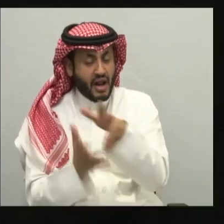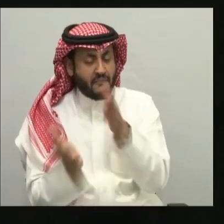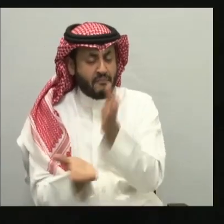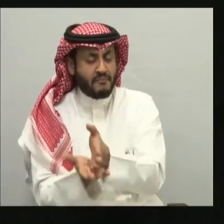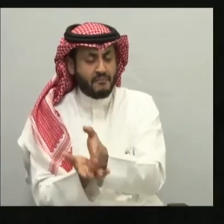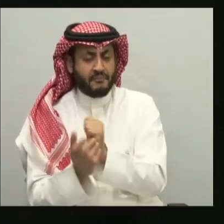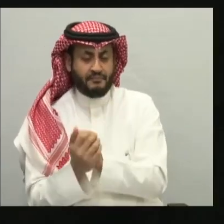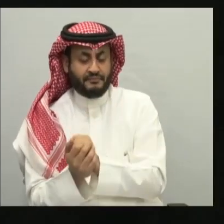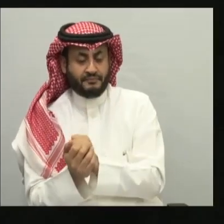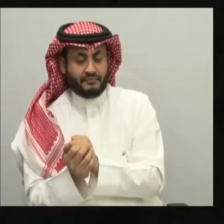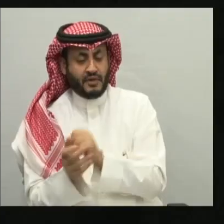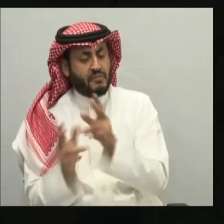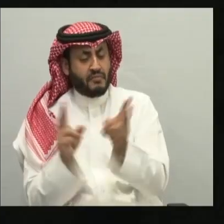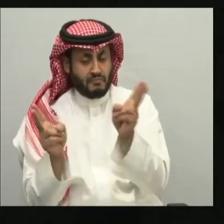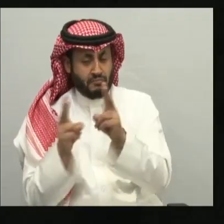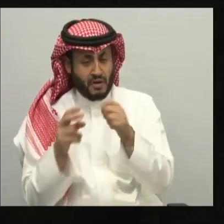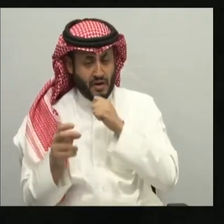formal situation, it means that when you talk